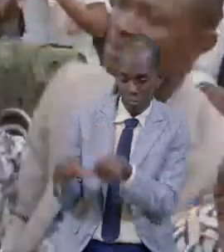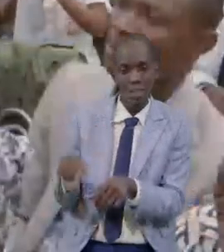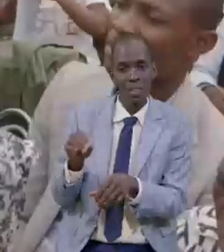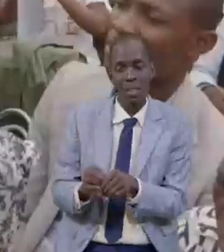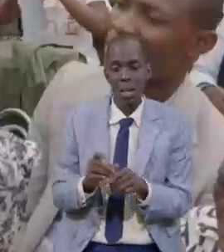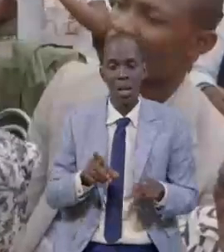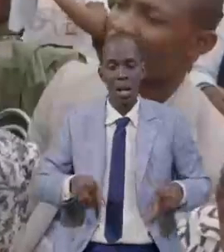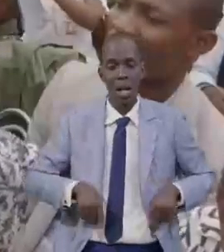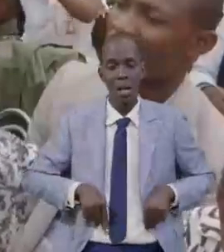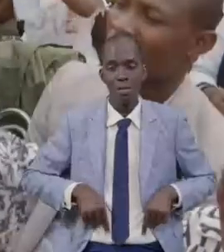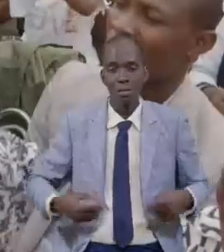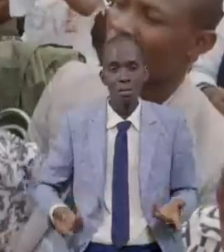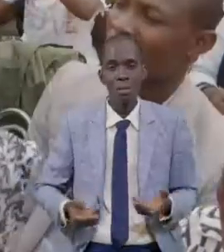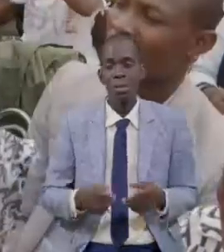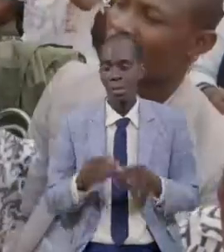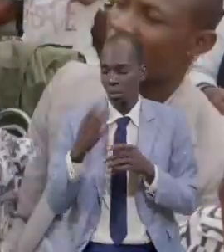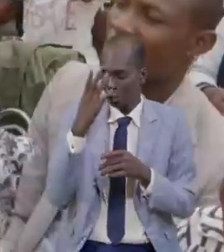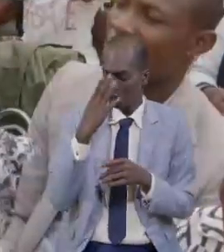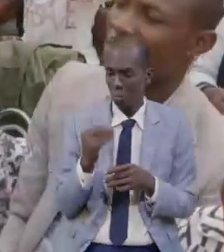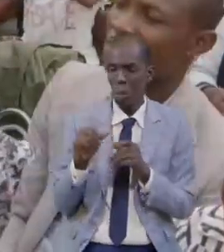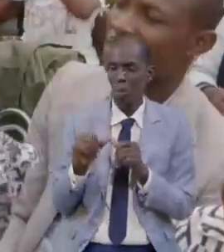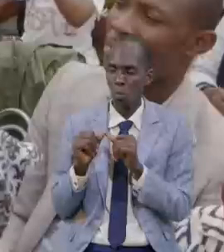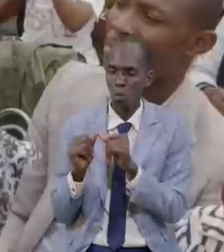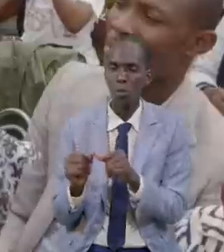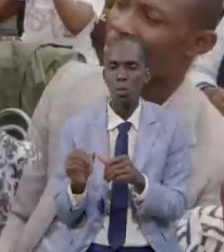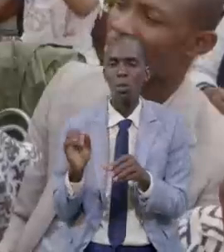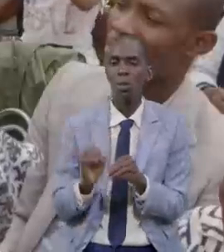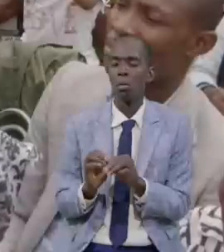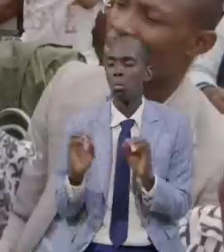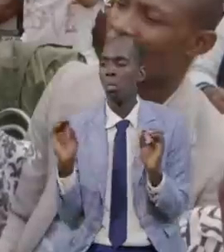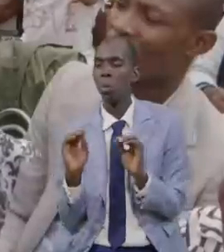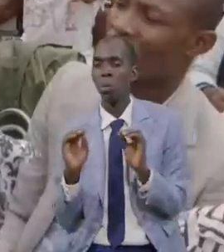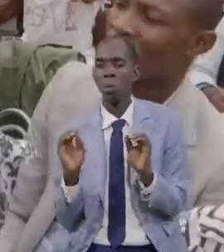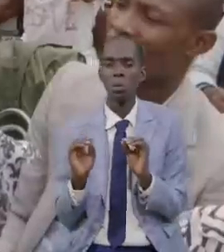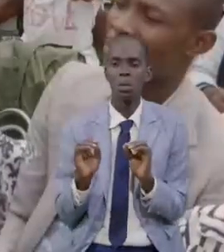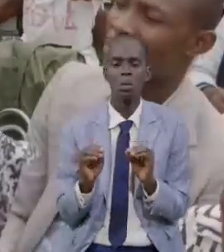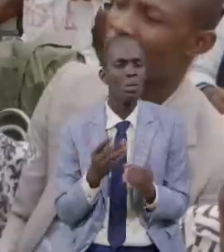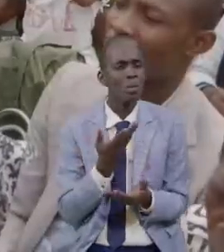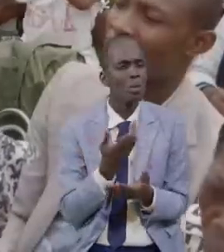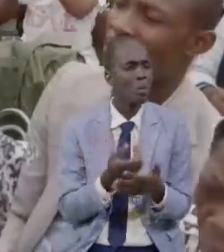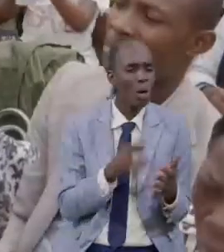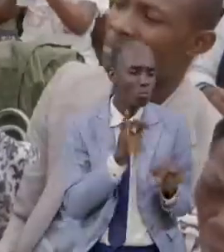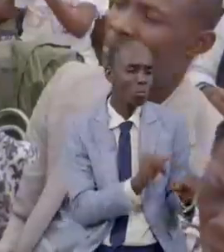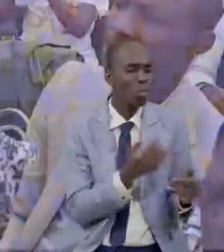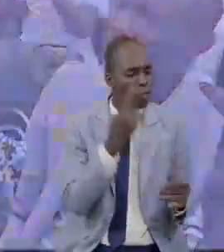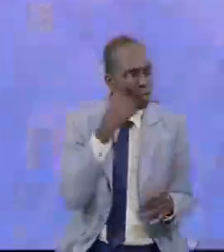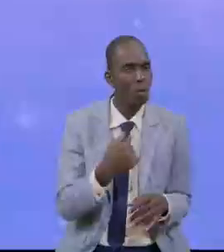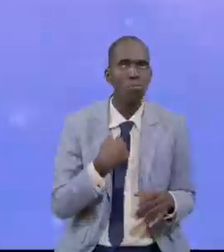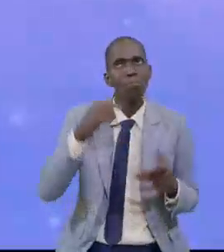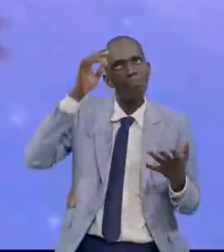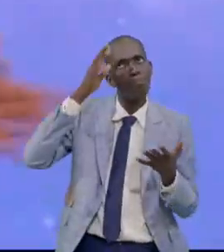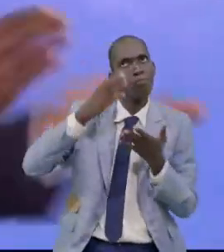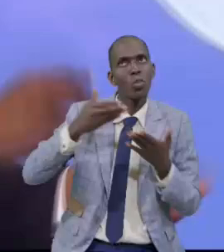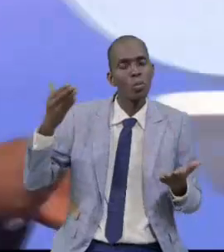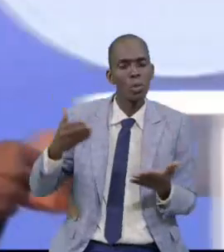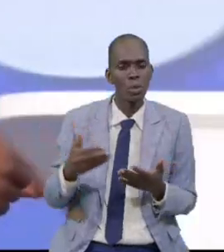keep on sleeping in expectation, I'm expecting something to come. Some get up and go and get it.